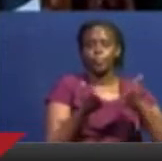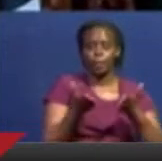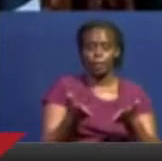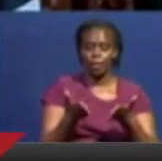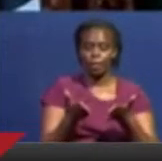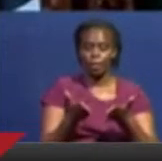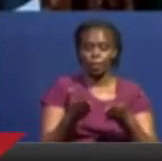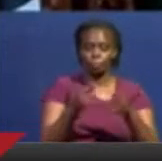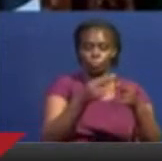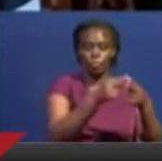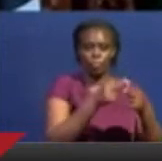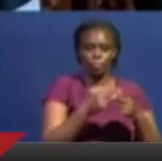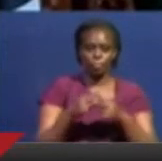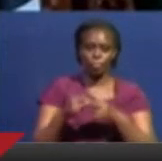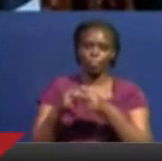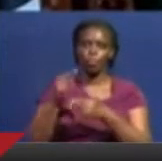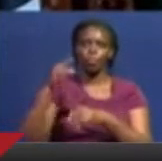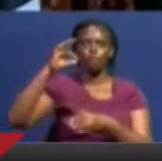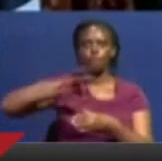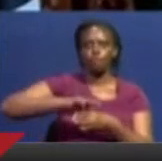and we'll do a roll call vote.